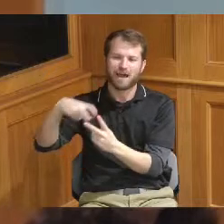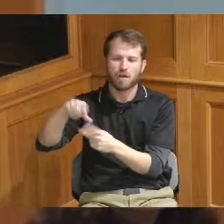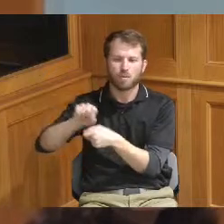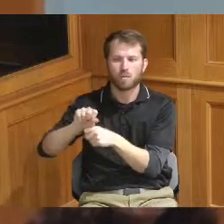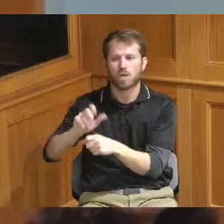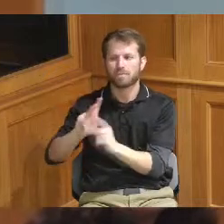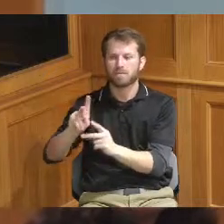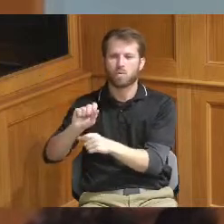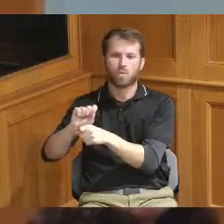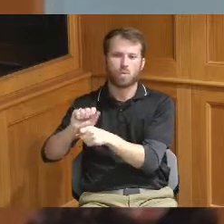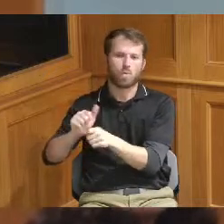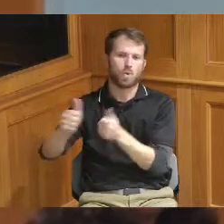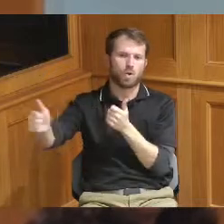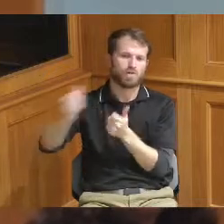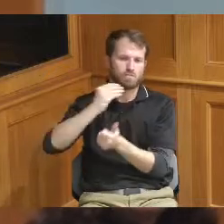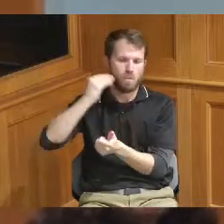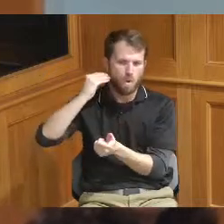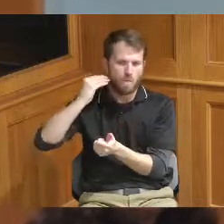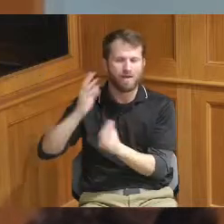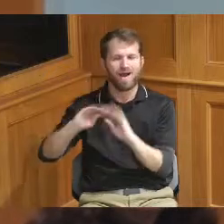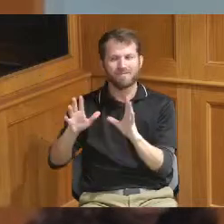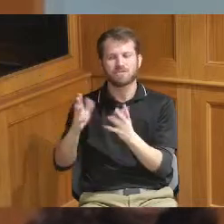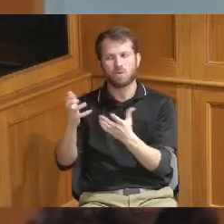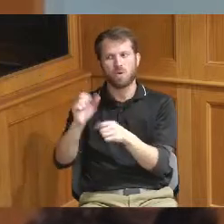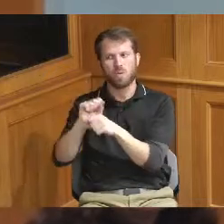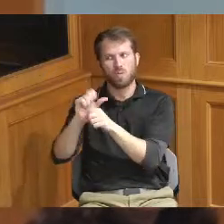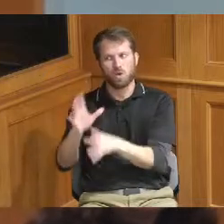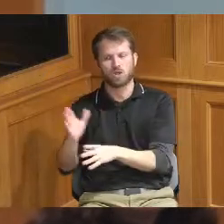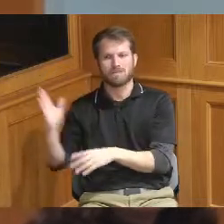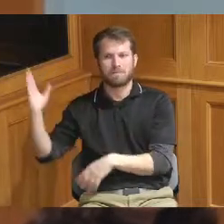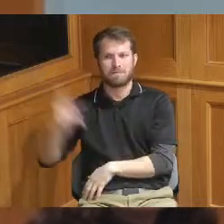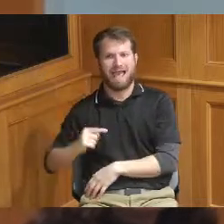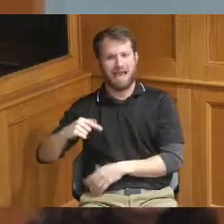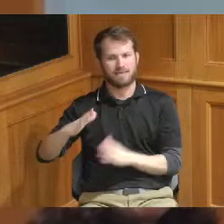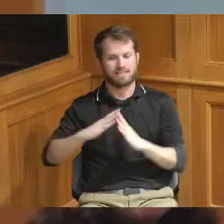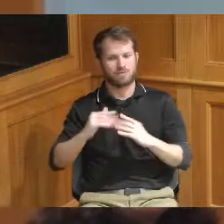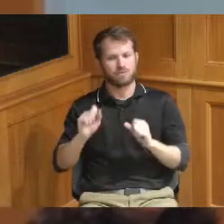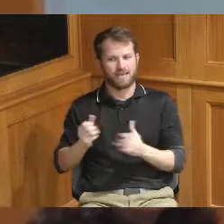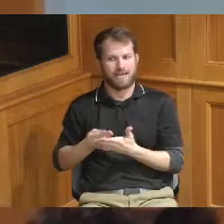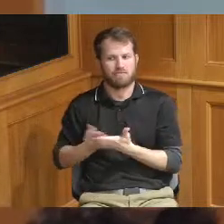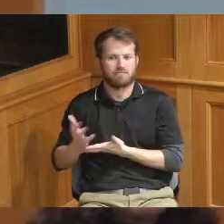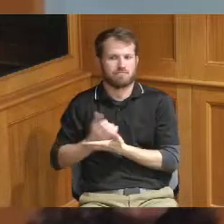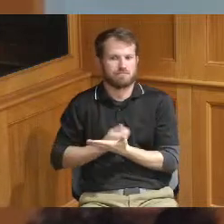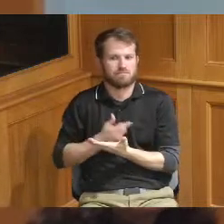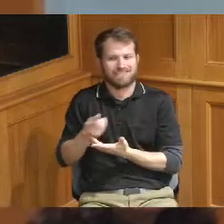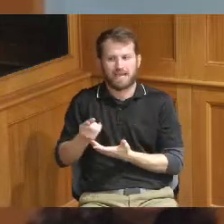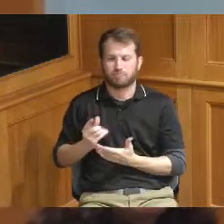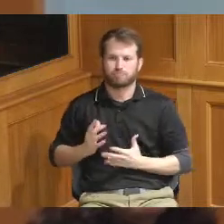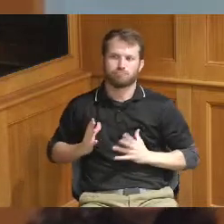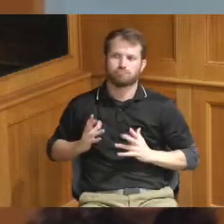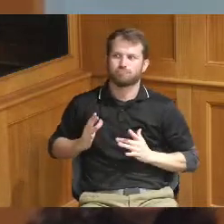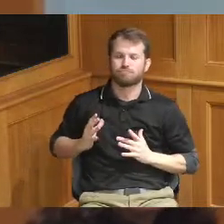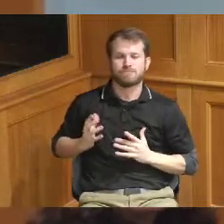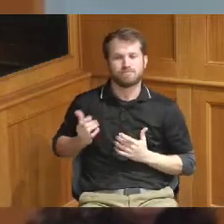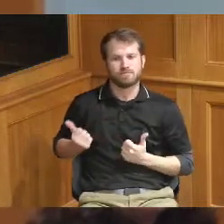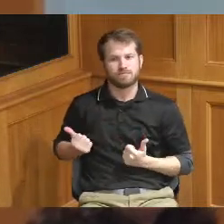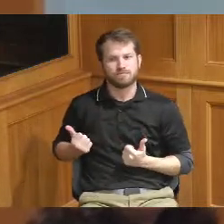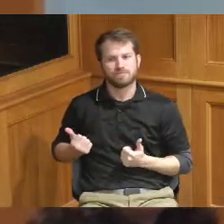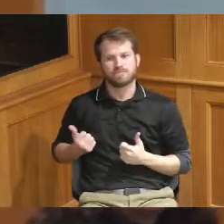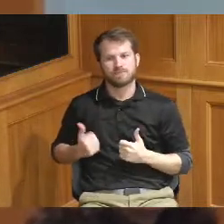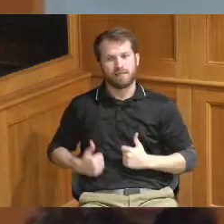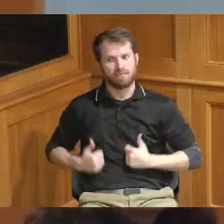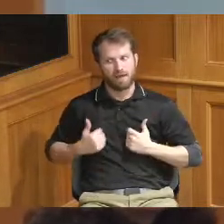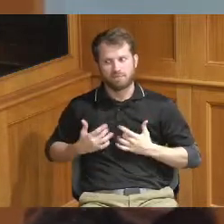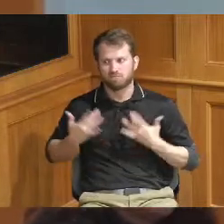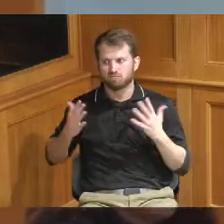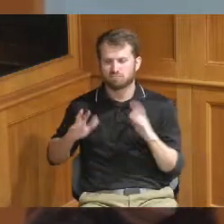home. And we're trying to get, obviously, our employers to bring our employees back downtown so we can have those revenues and have the vibrancy. But what this project